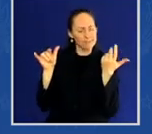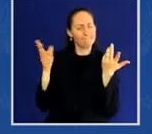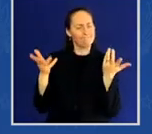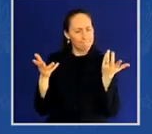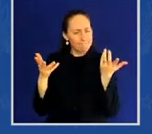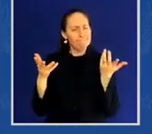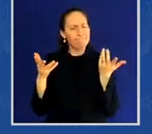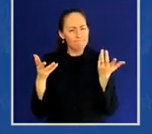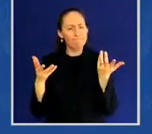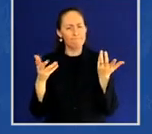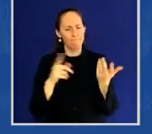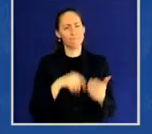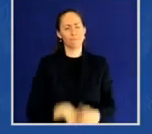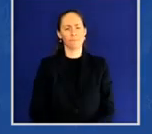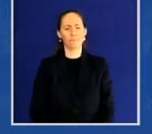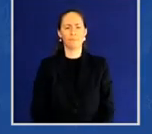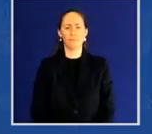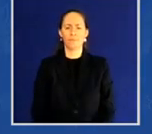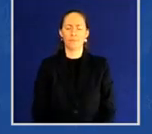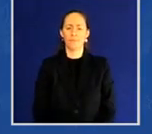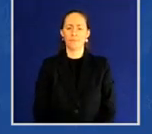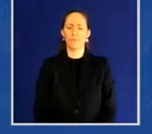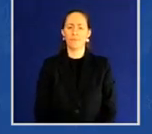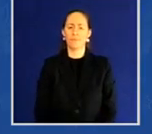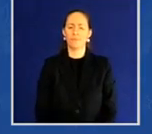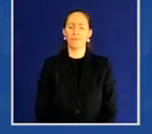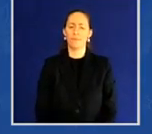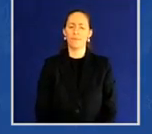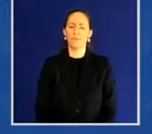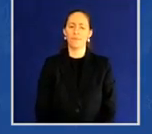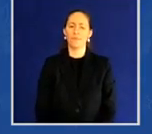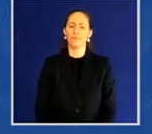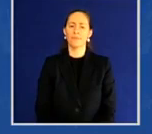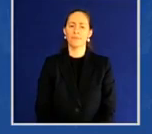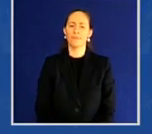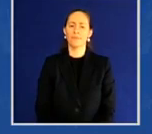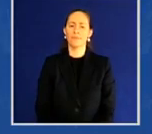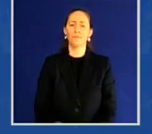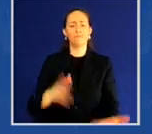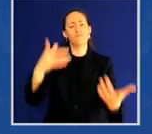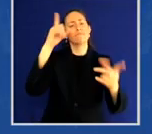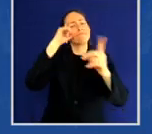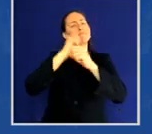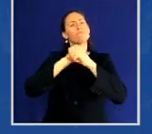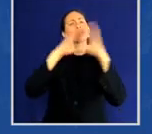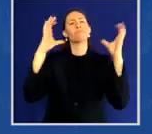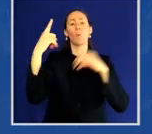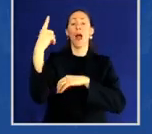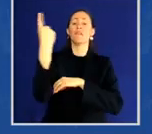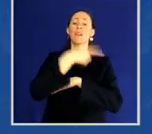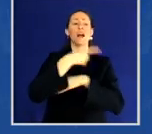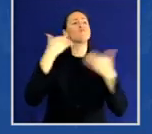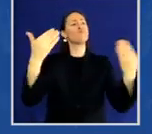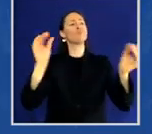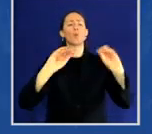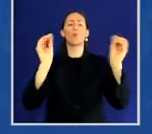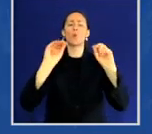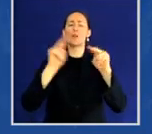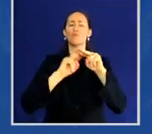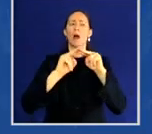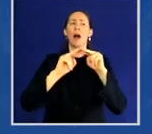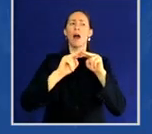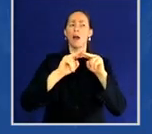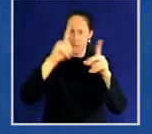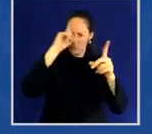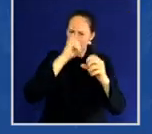the coast. Imagine what we'd have to do. A single day without the Northeast Corridor, for example, with Amtrak and the Northeast Corridor,